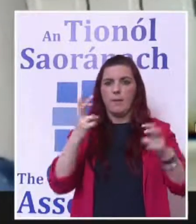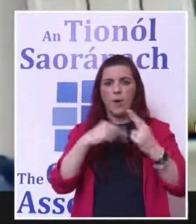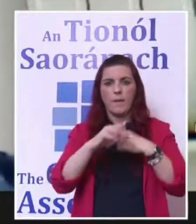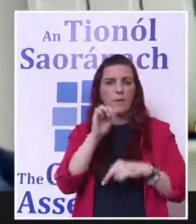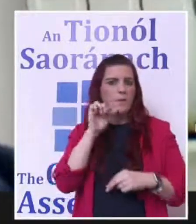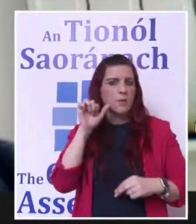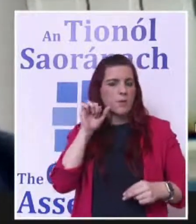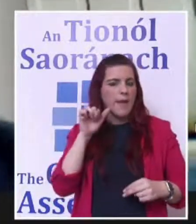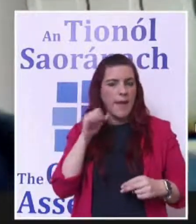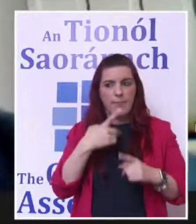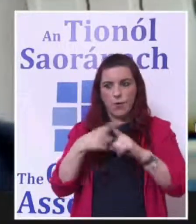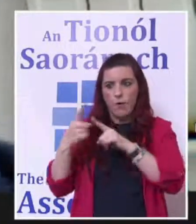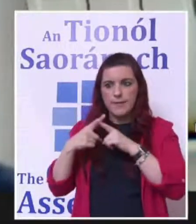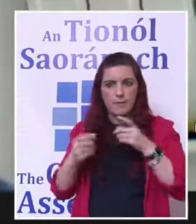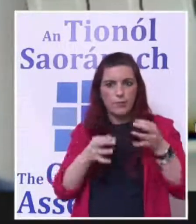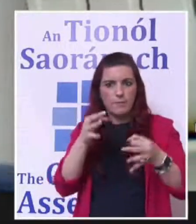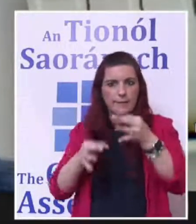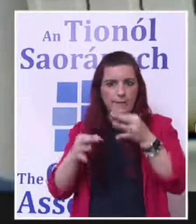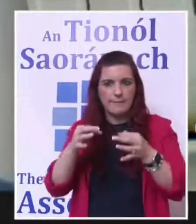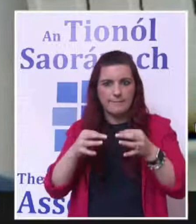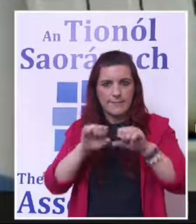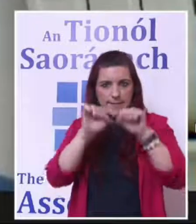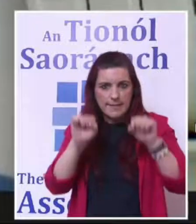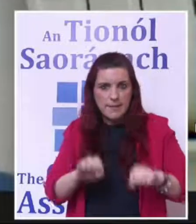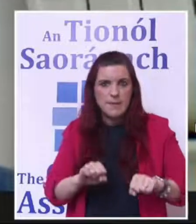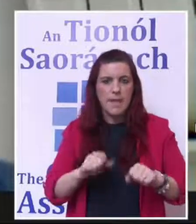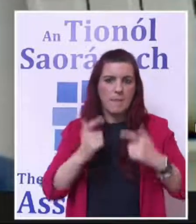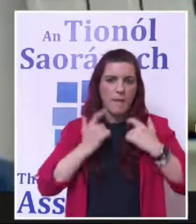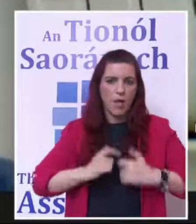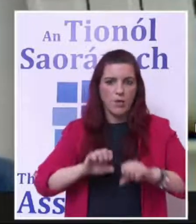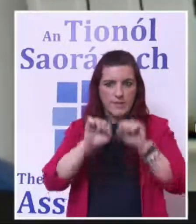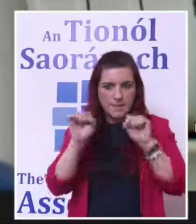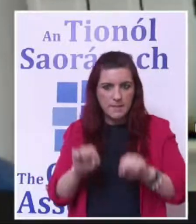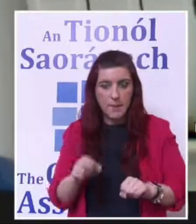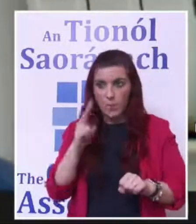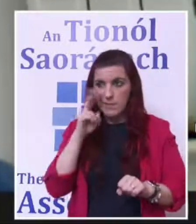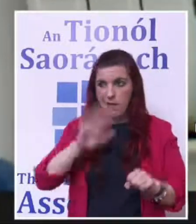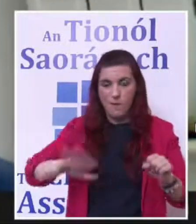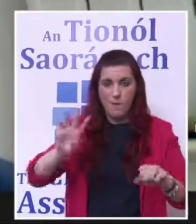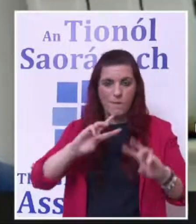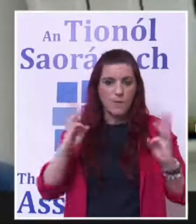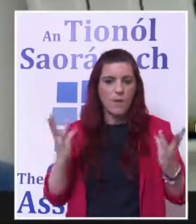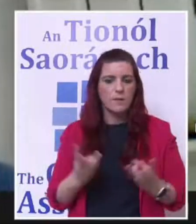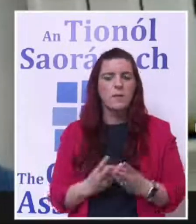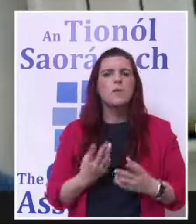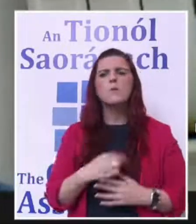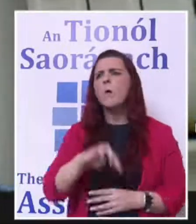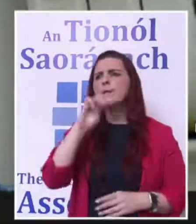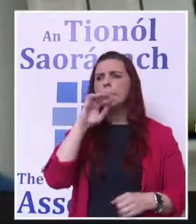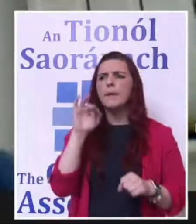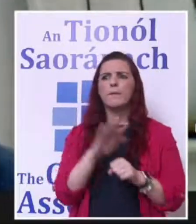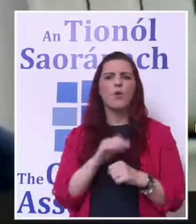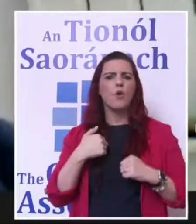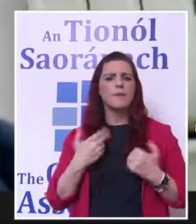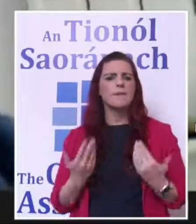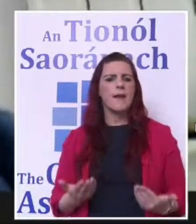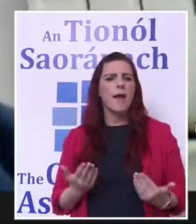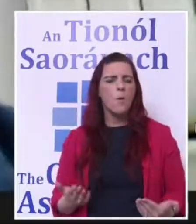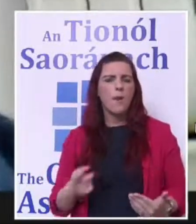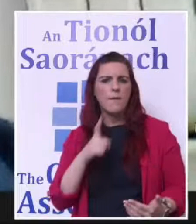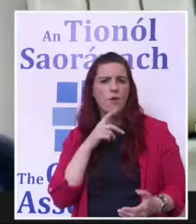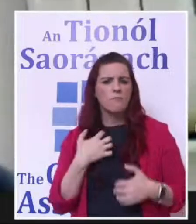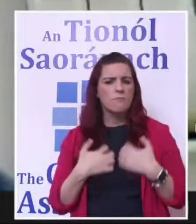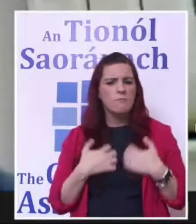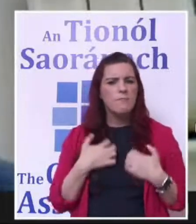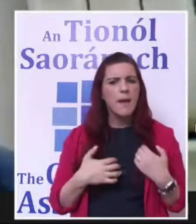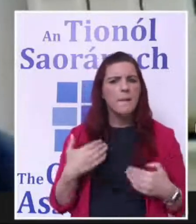different systems that we see globally. So where does that bring us? I was really intrigued by